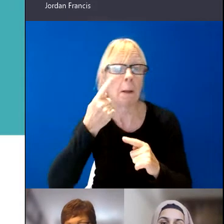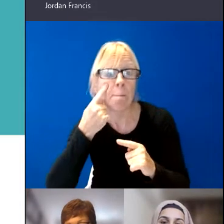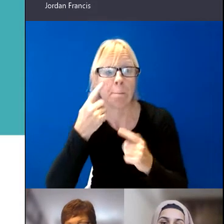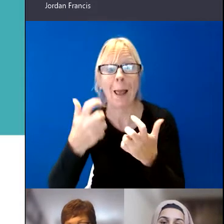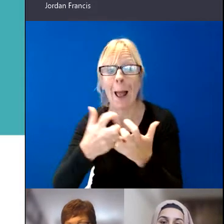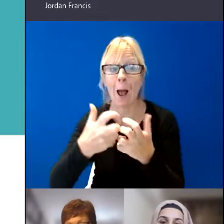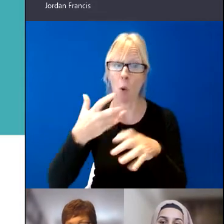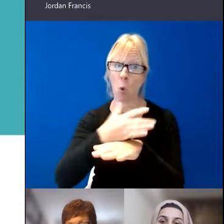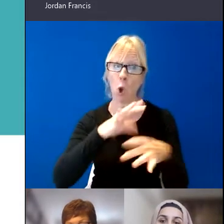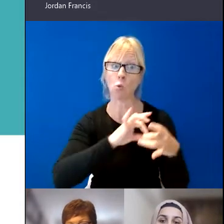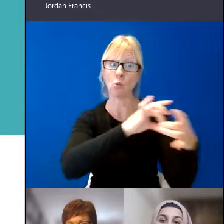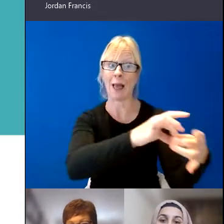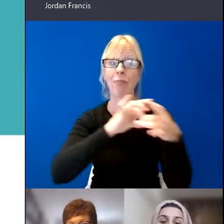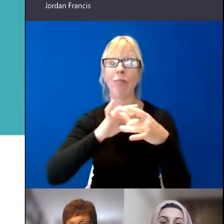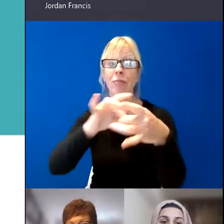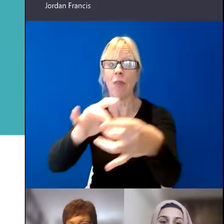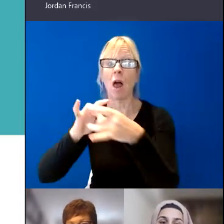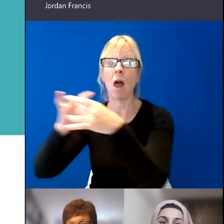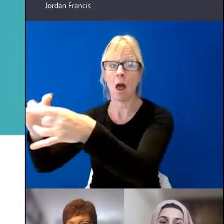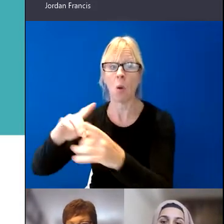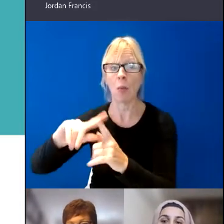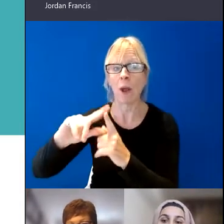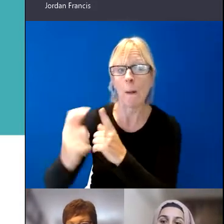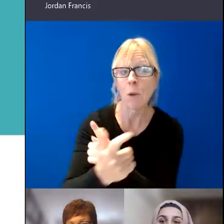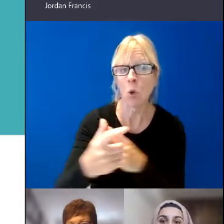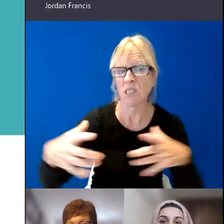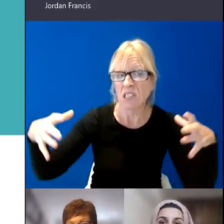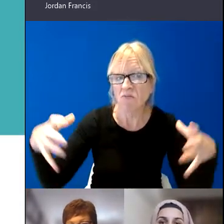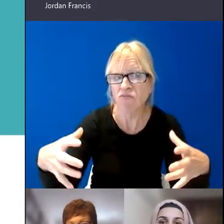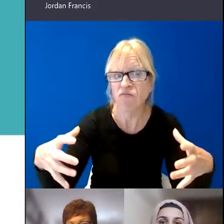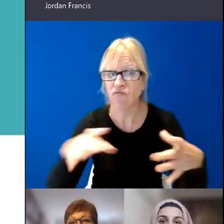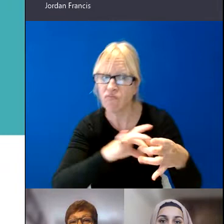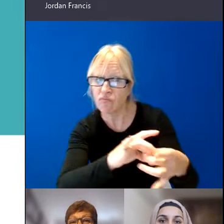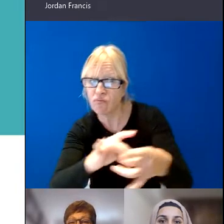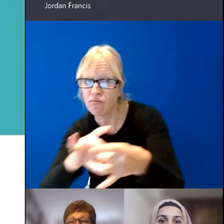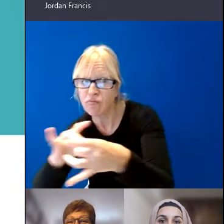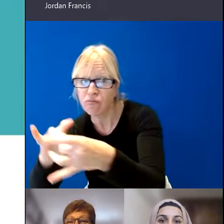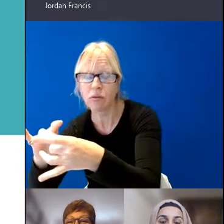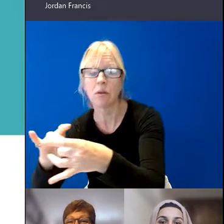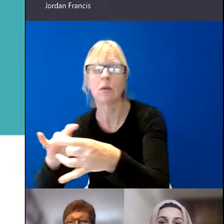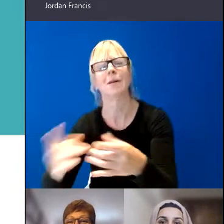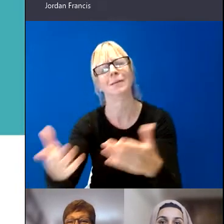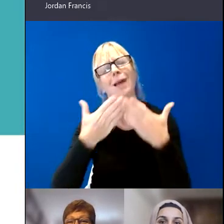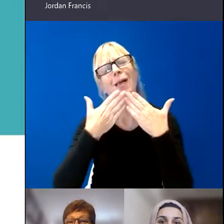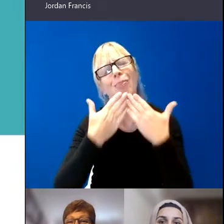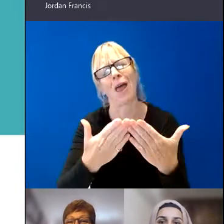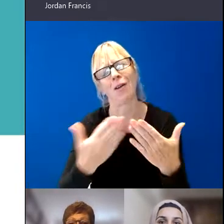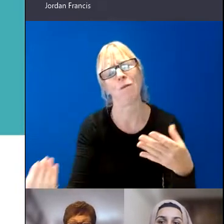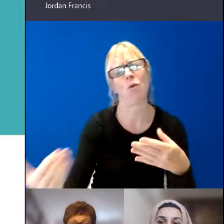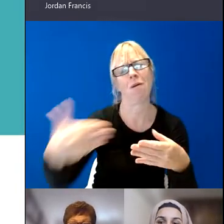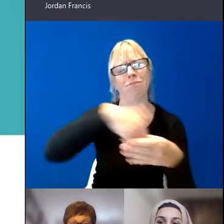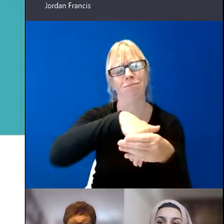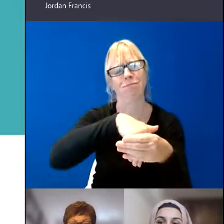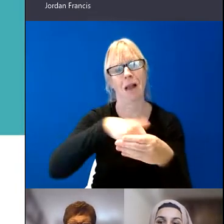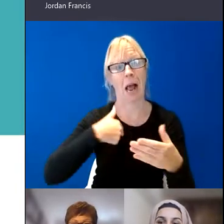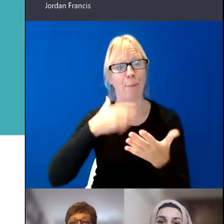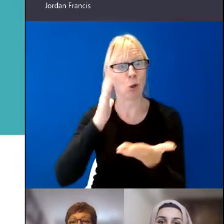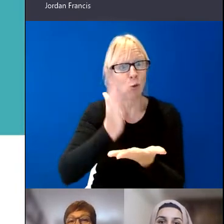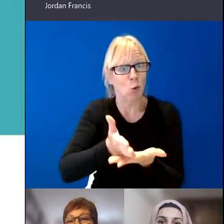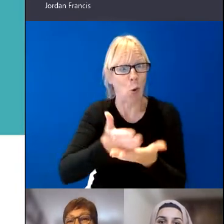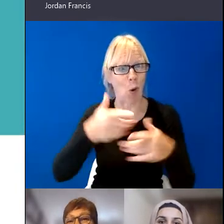for our respective communities, but for Birmingham as a whole. Thank you ever so much, and I'm sure that this launch event